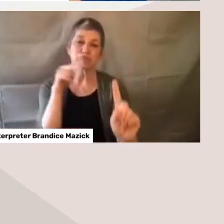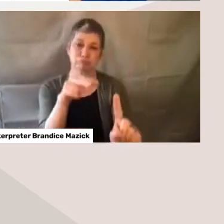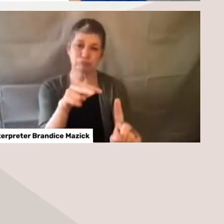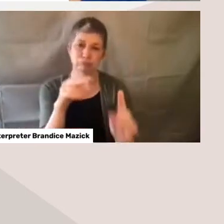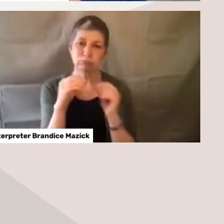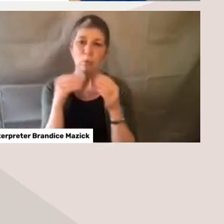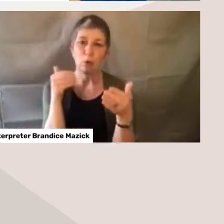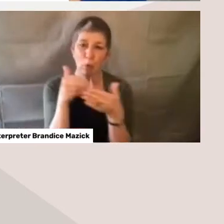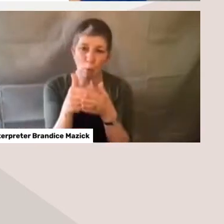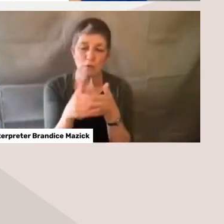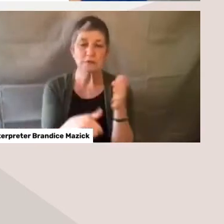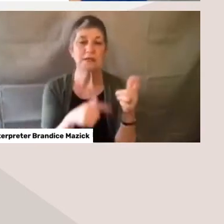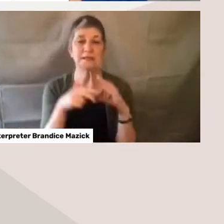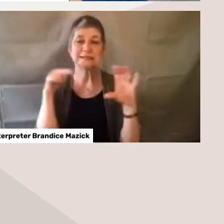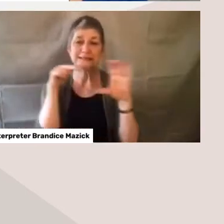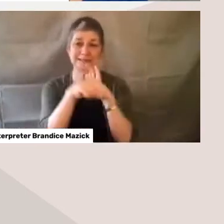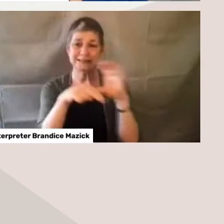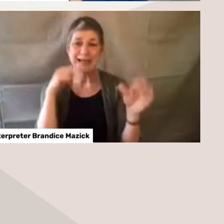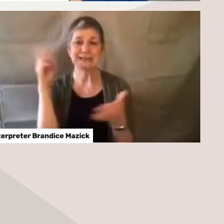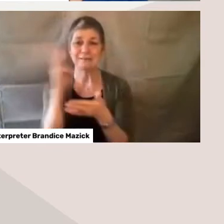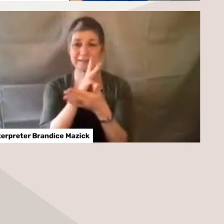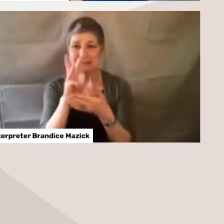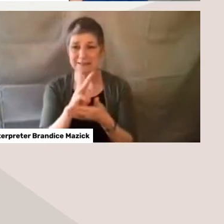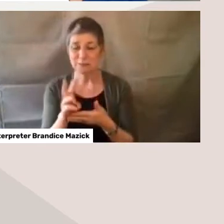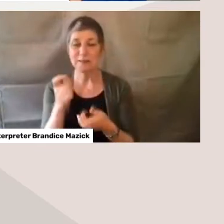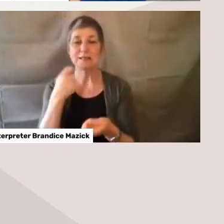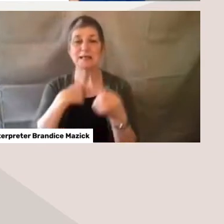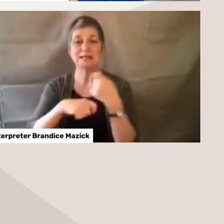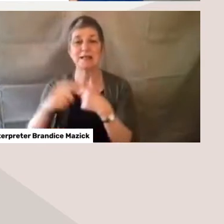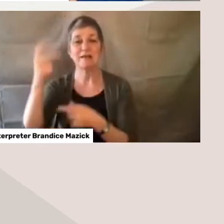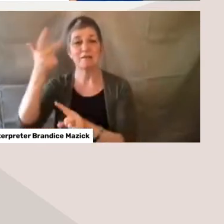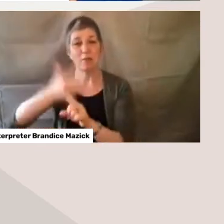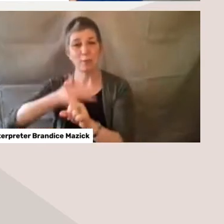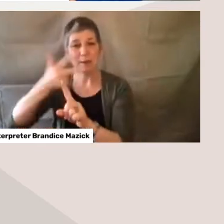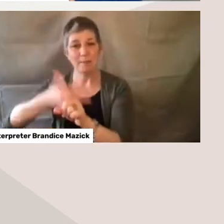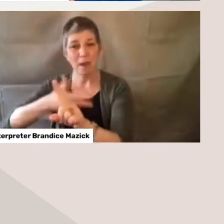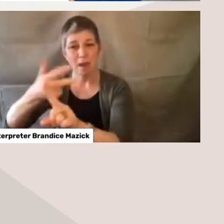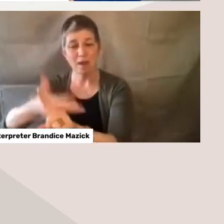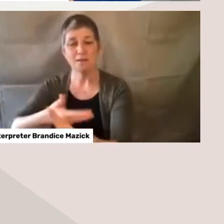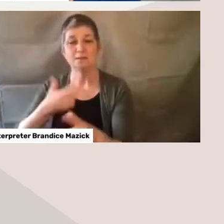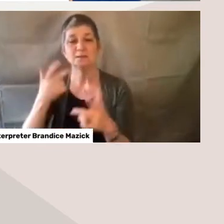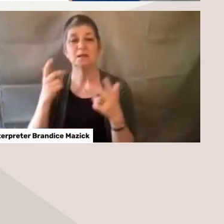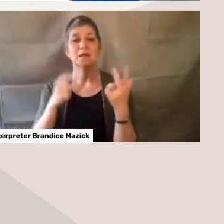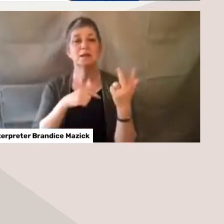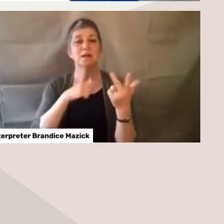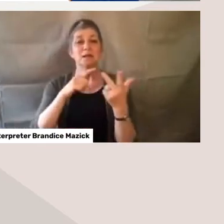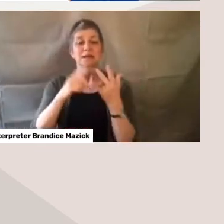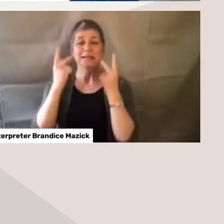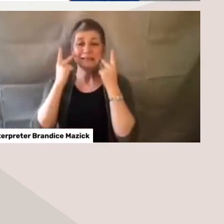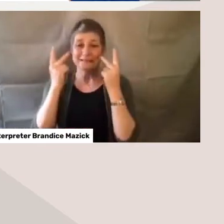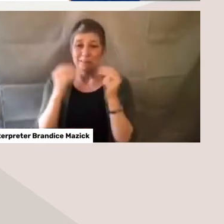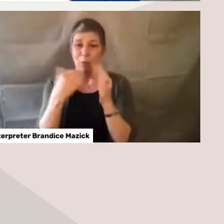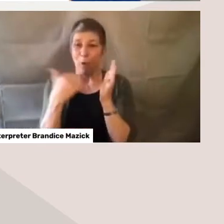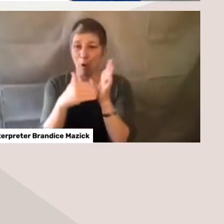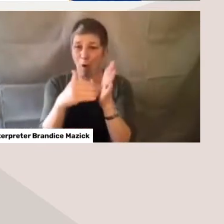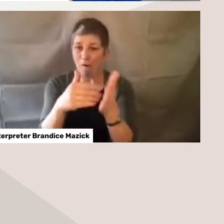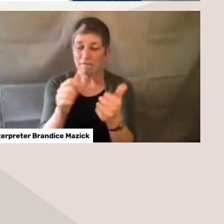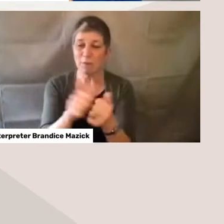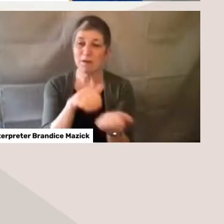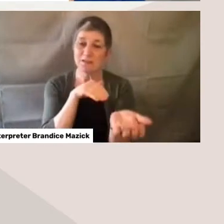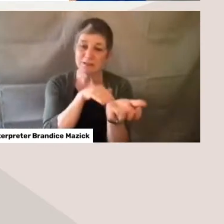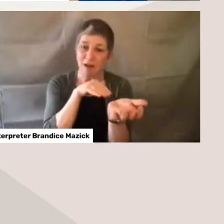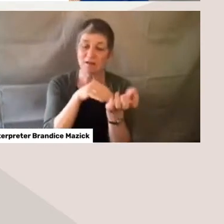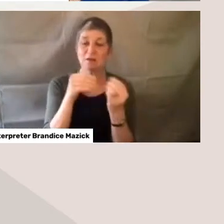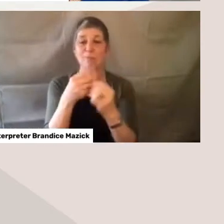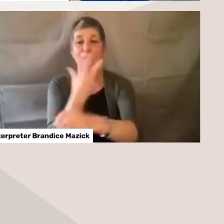closely. They get scans every 6 weeks instead of every 3 months. They get seen more often by physicians. They get more